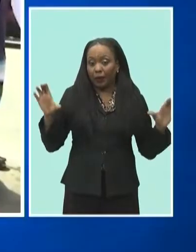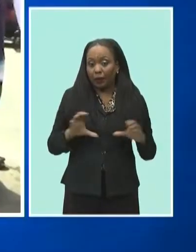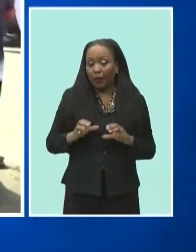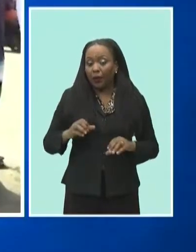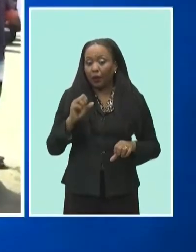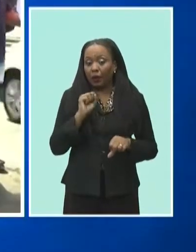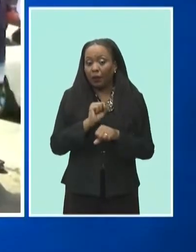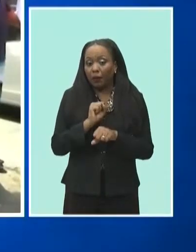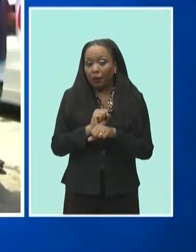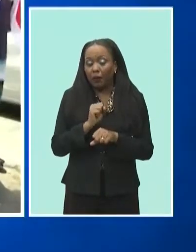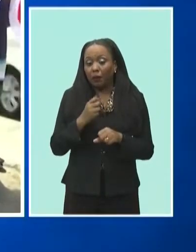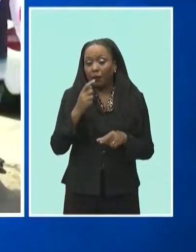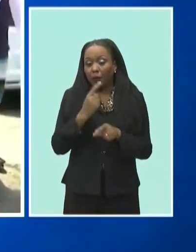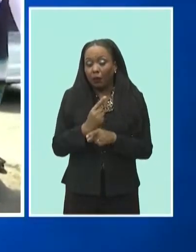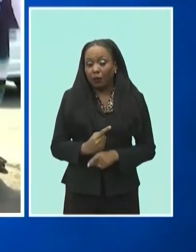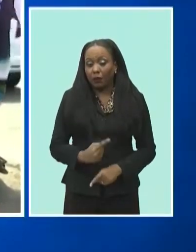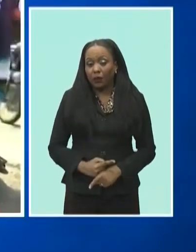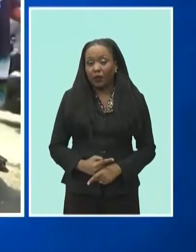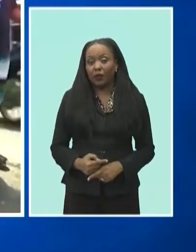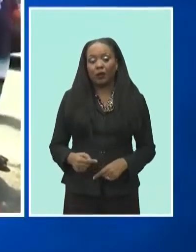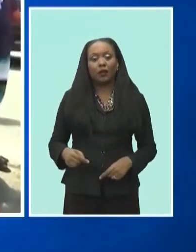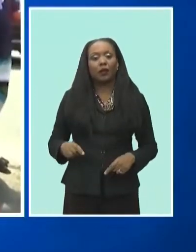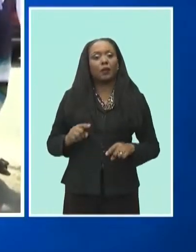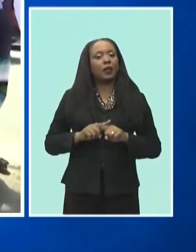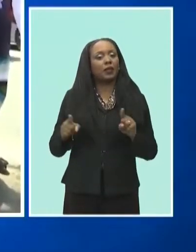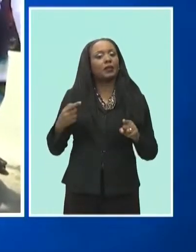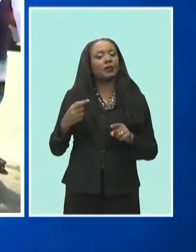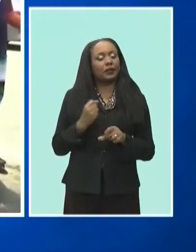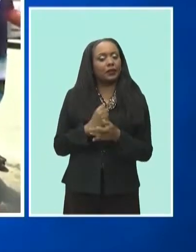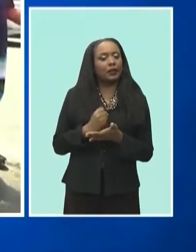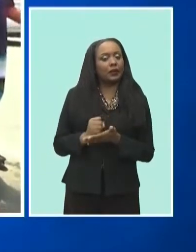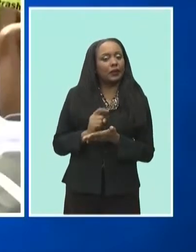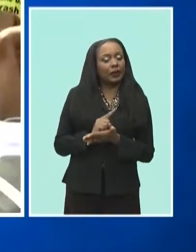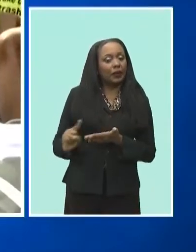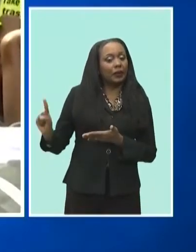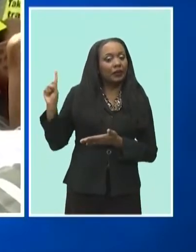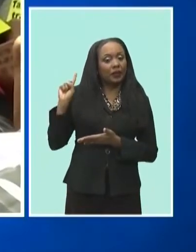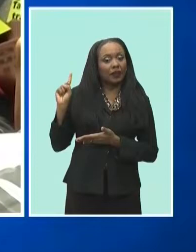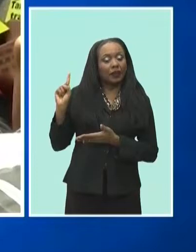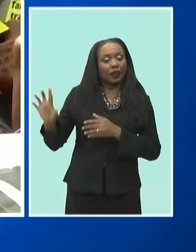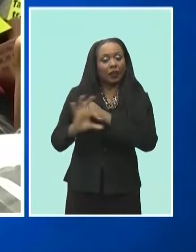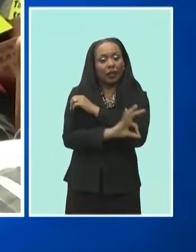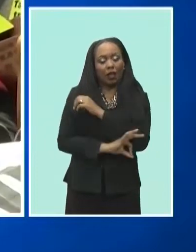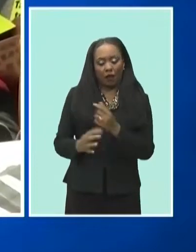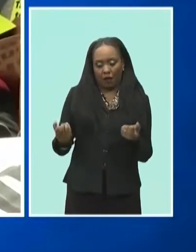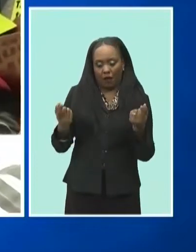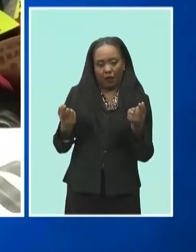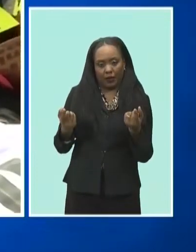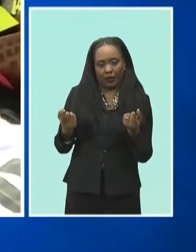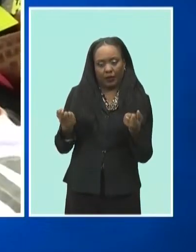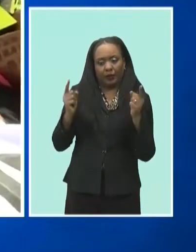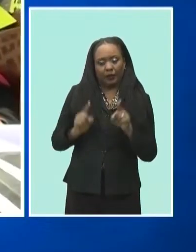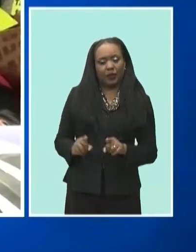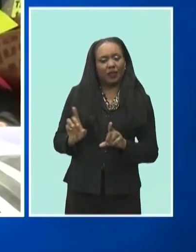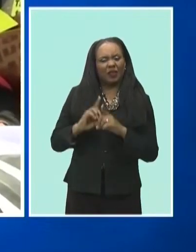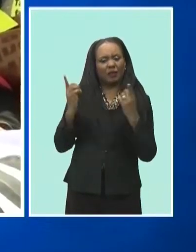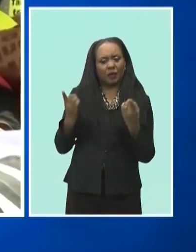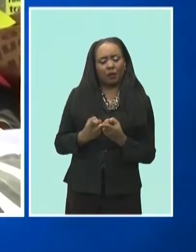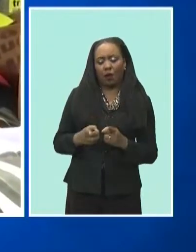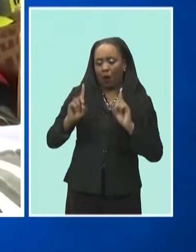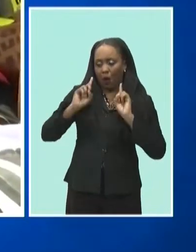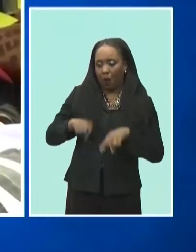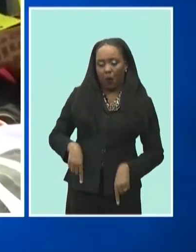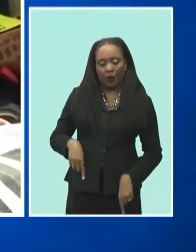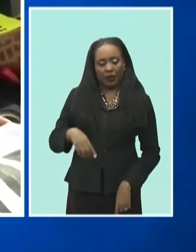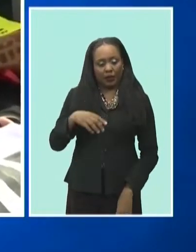that May deadline was in fact missed. Last week, the Foreign Affairs in Manila ordered members of the Philippine